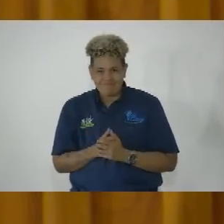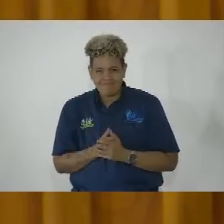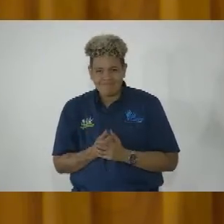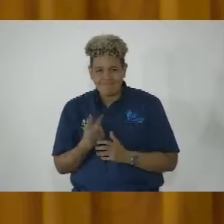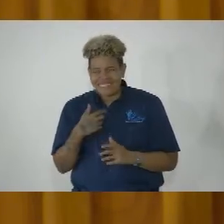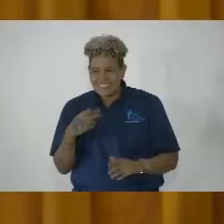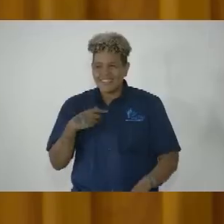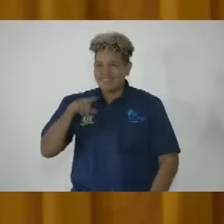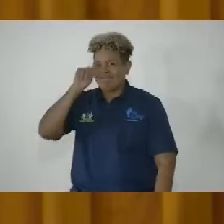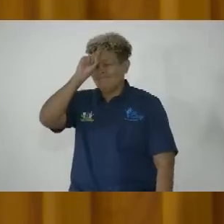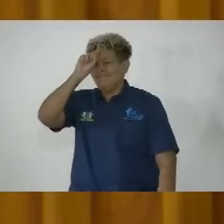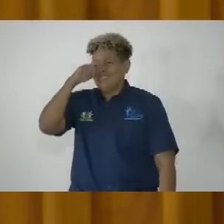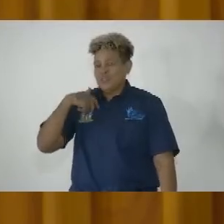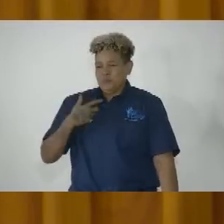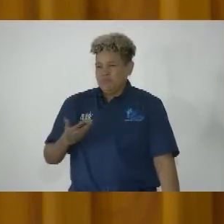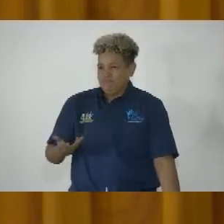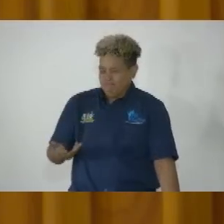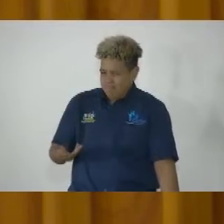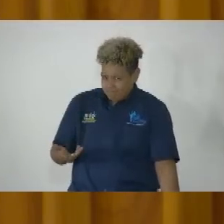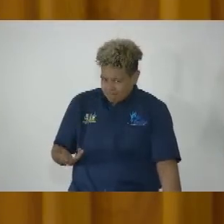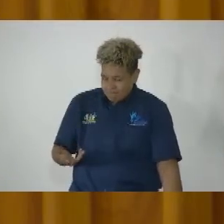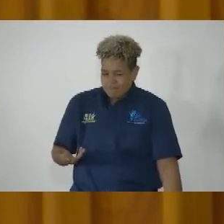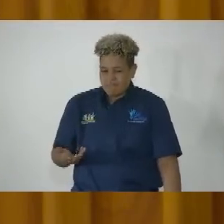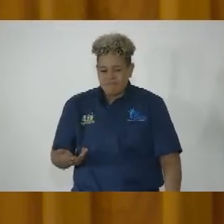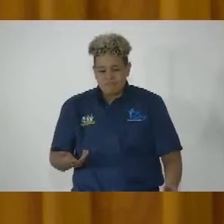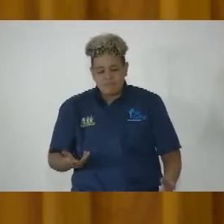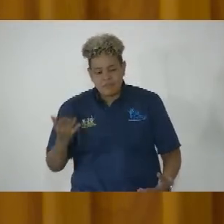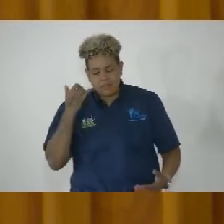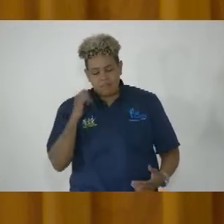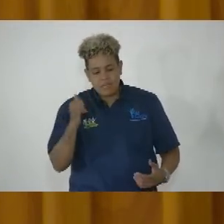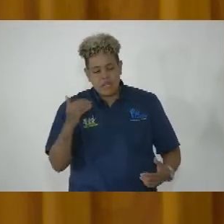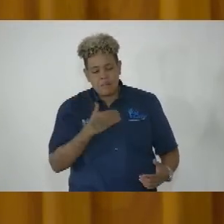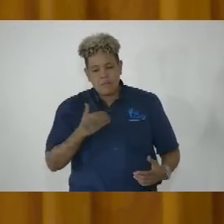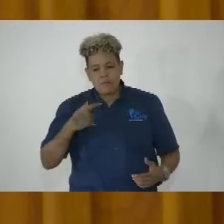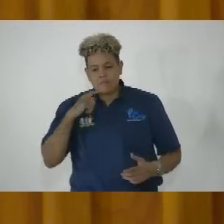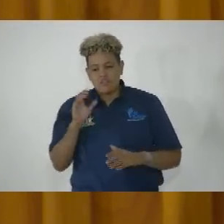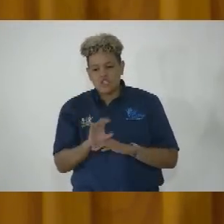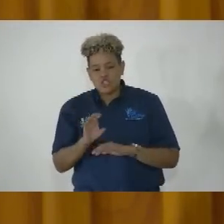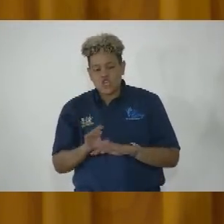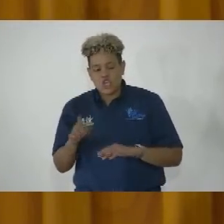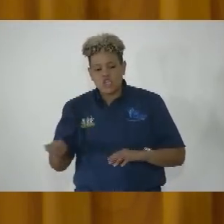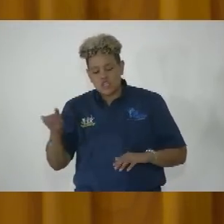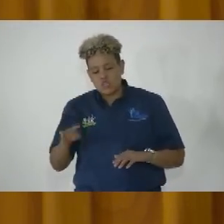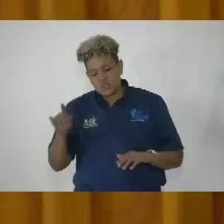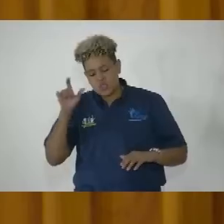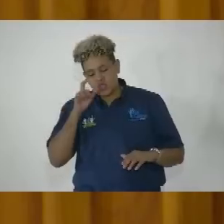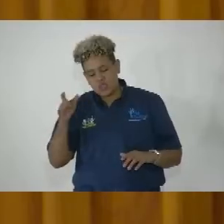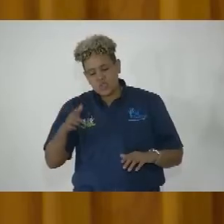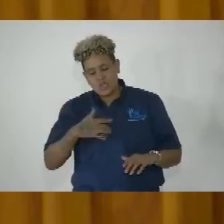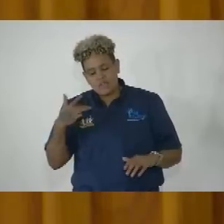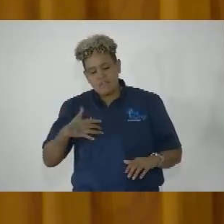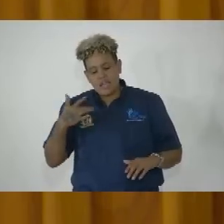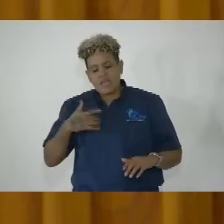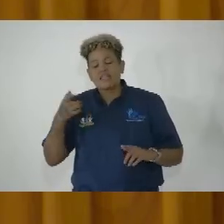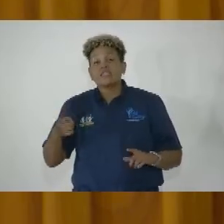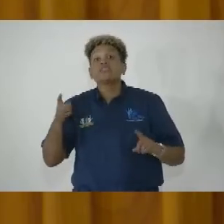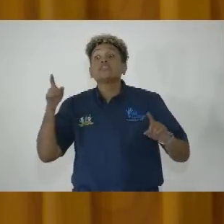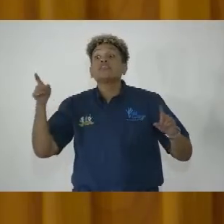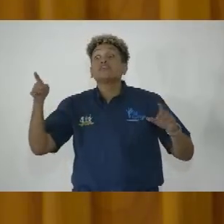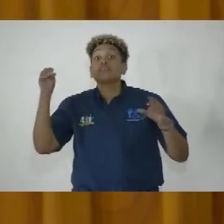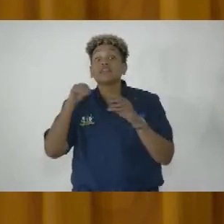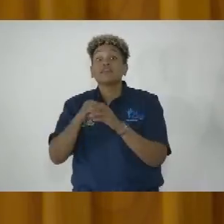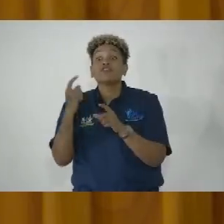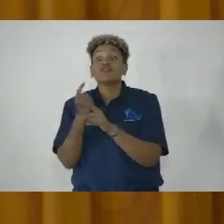participate in hate speech. So if any member of the church who feels that